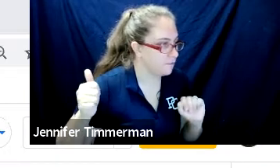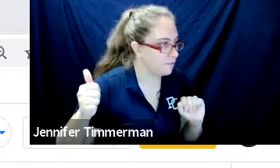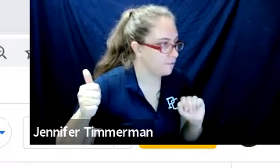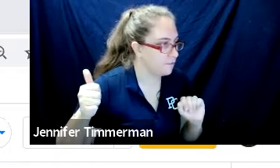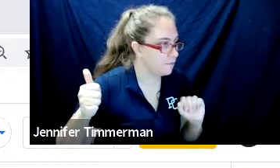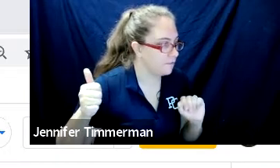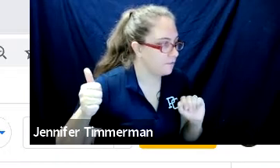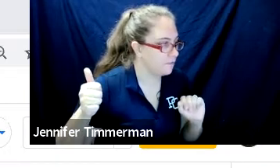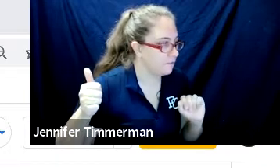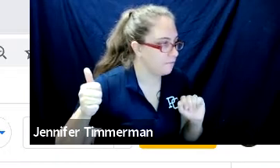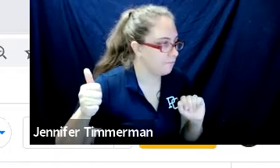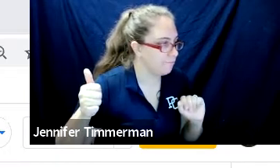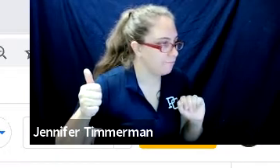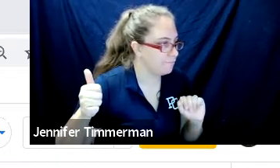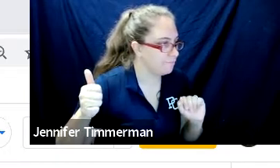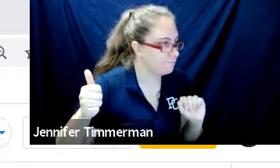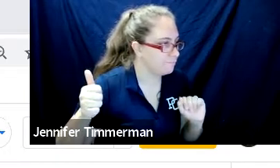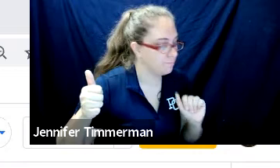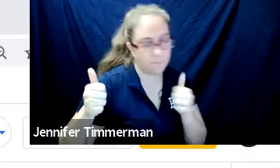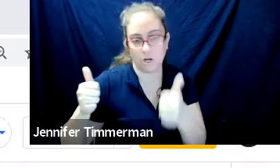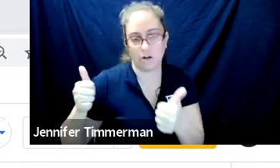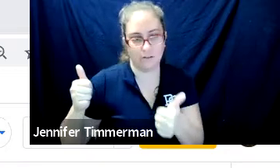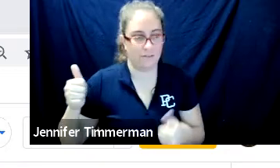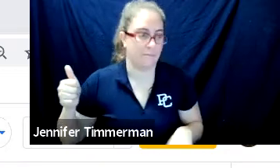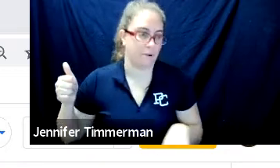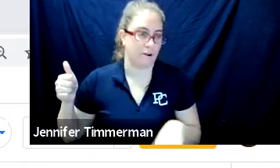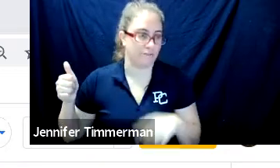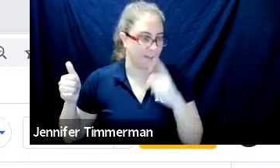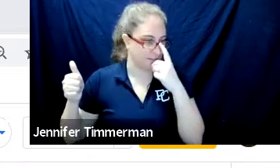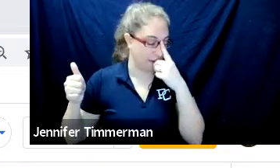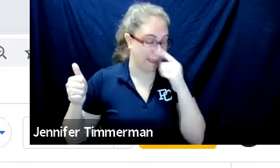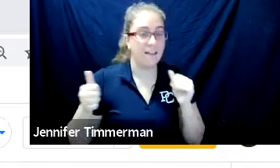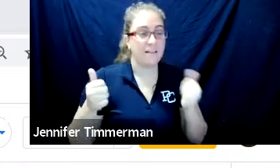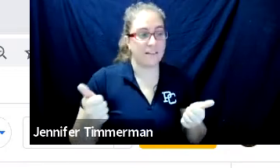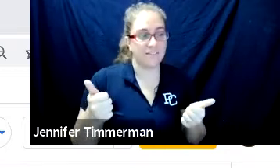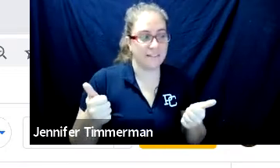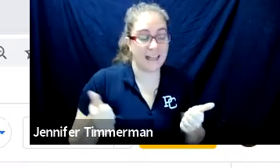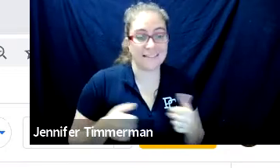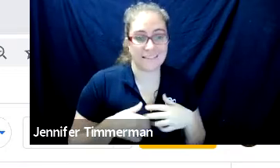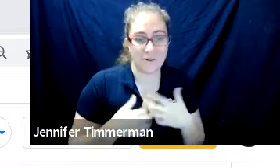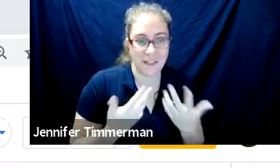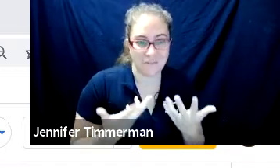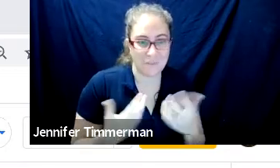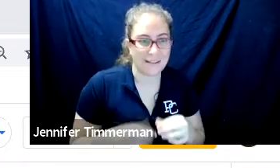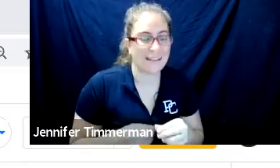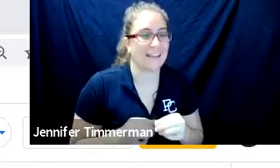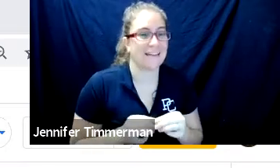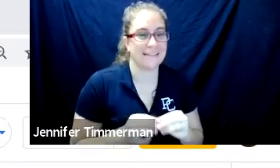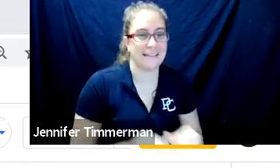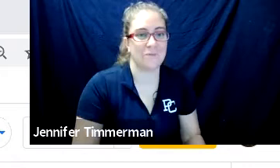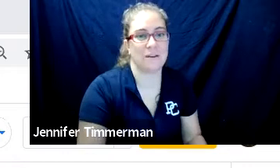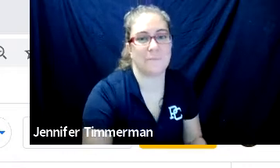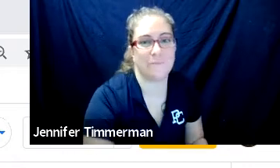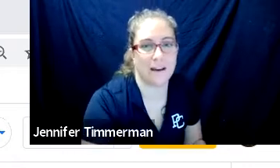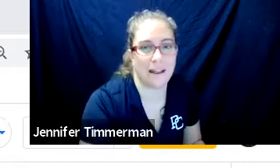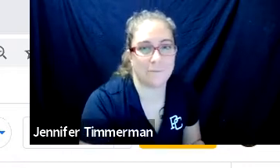Yeah, I've got the chat box on the right side of my page or my screen. Perfect. Okay, that's fantastic. That way everybody can